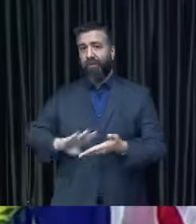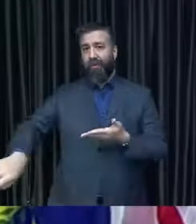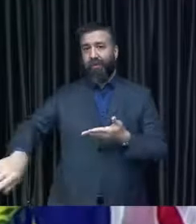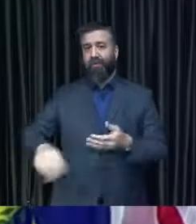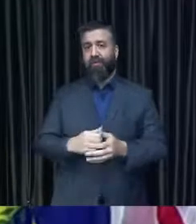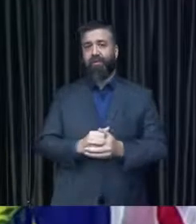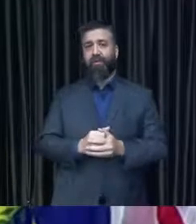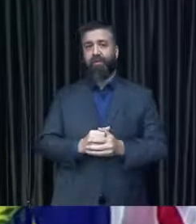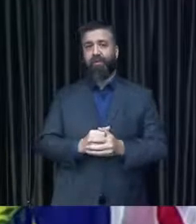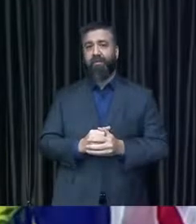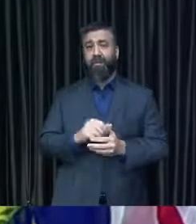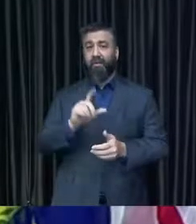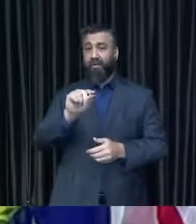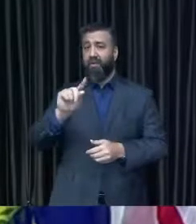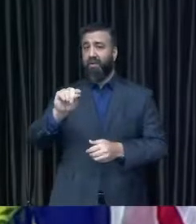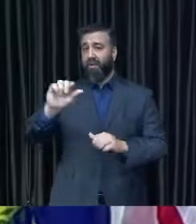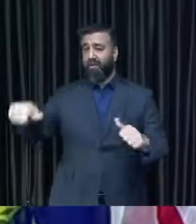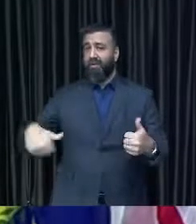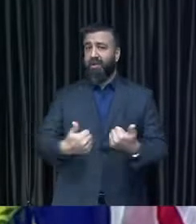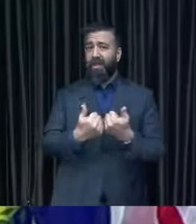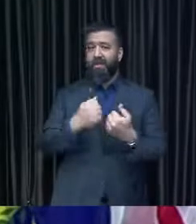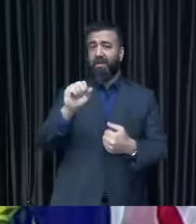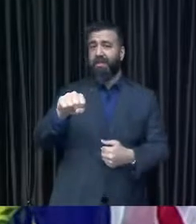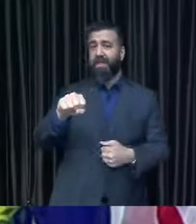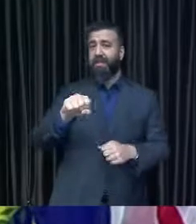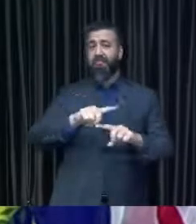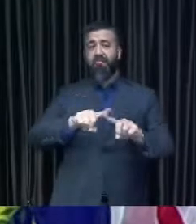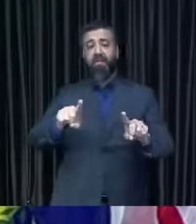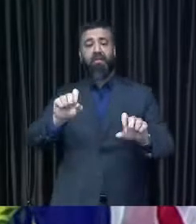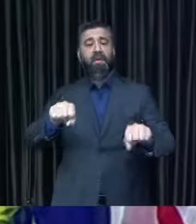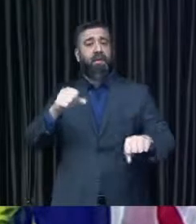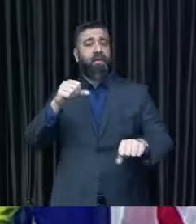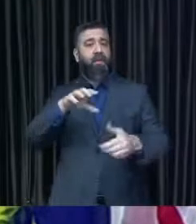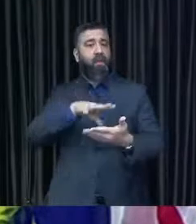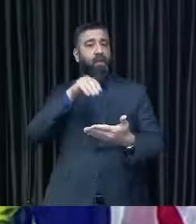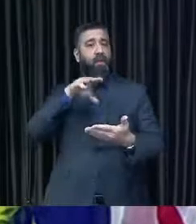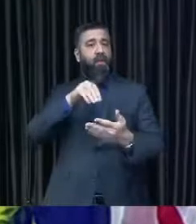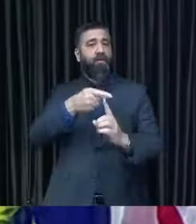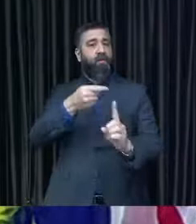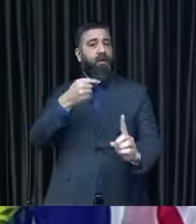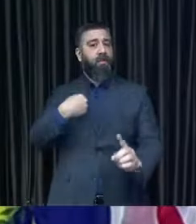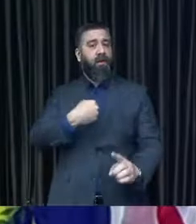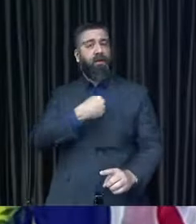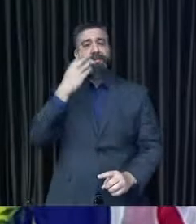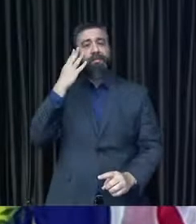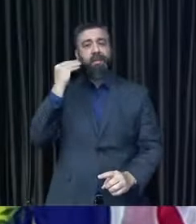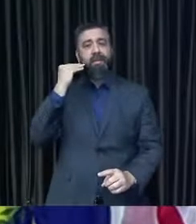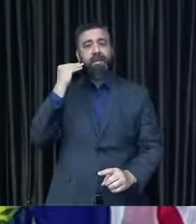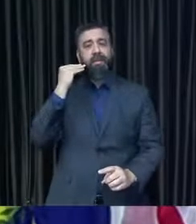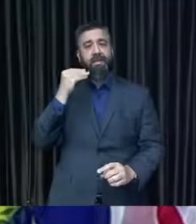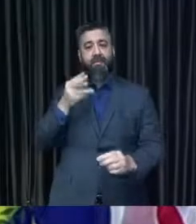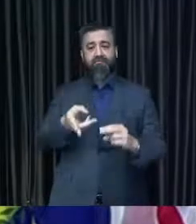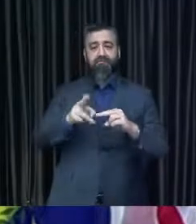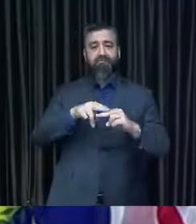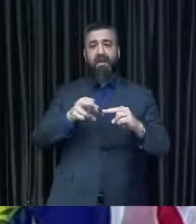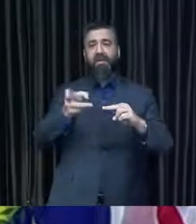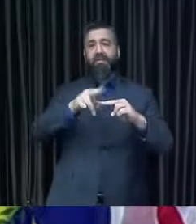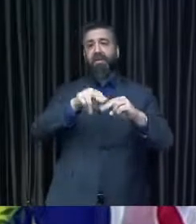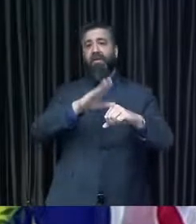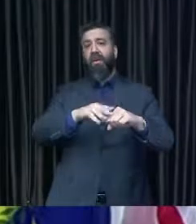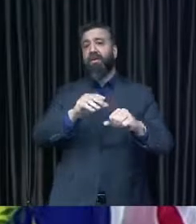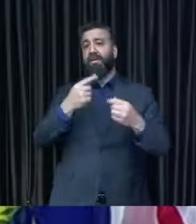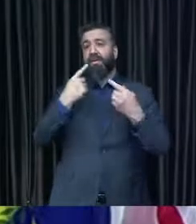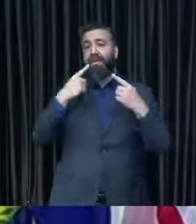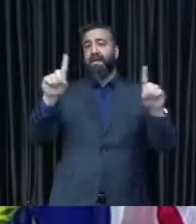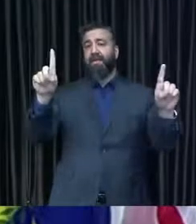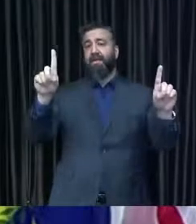As challenging of a year as it was, we can always learn from the past, build on the successes that we've had, and push to improve.